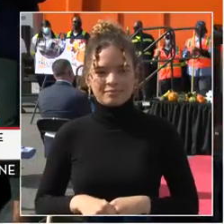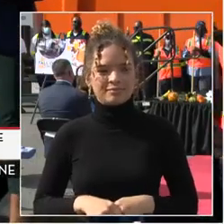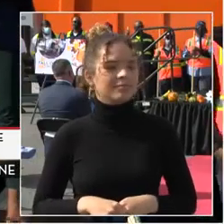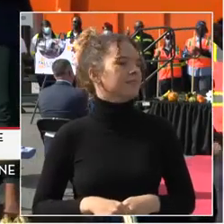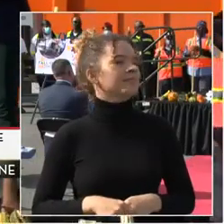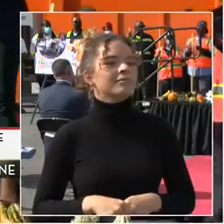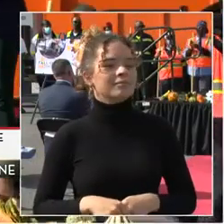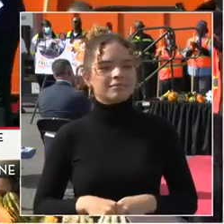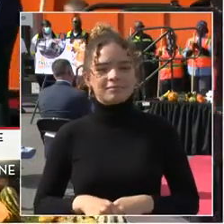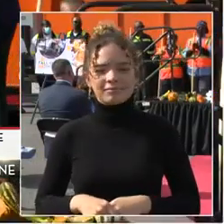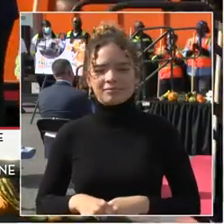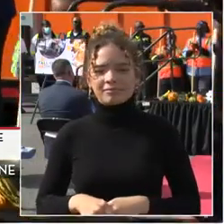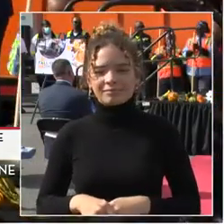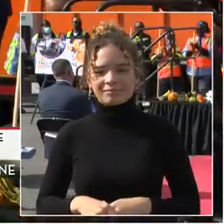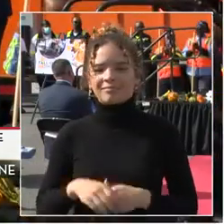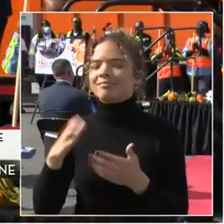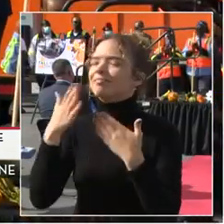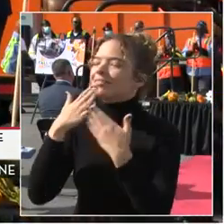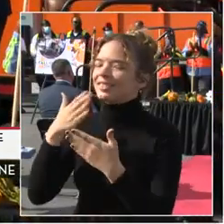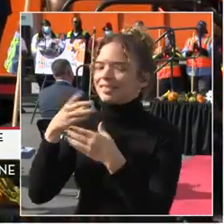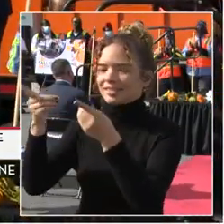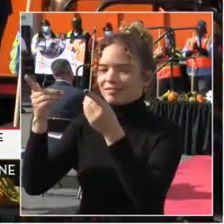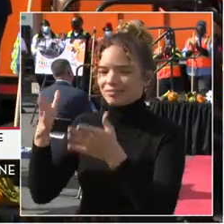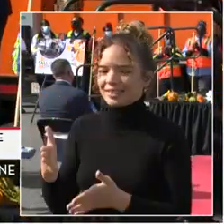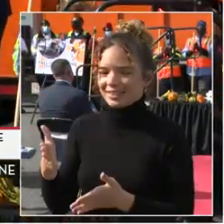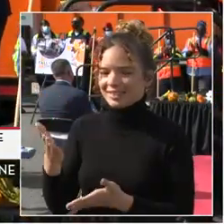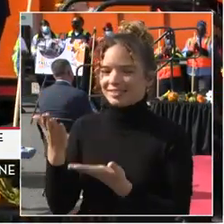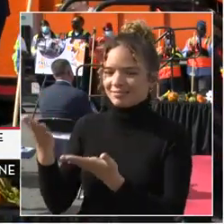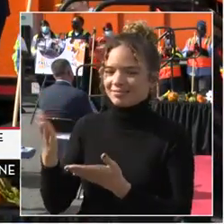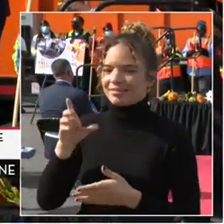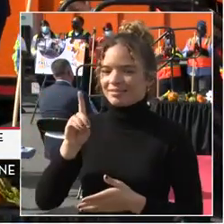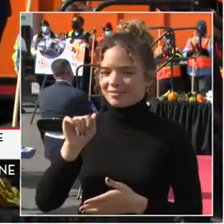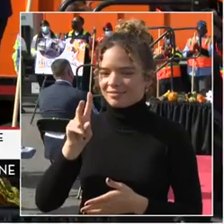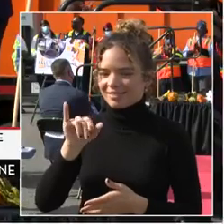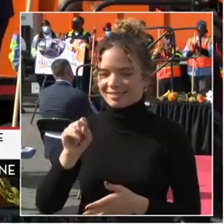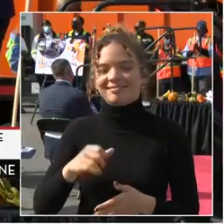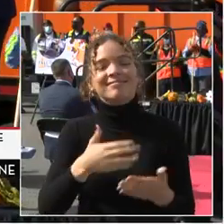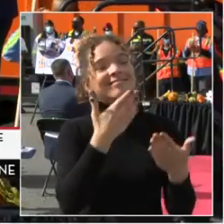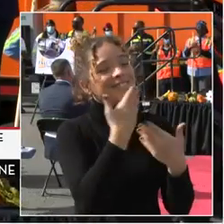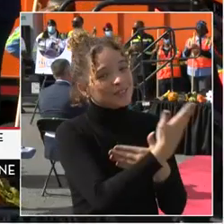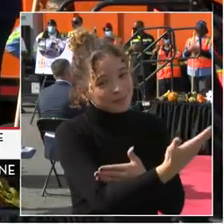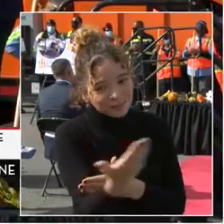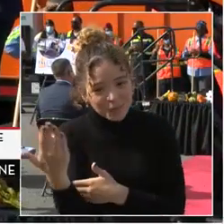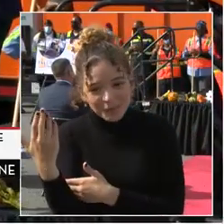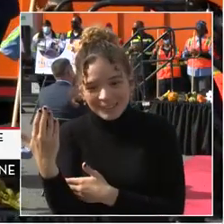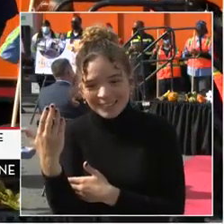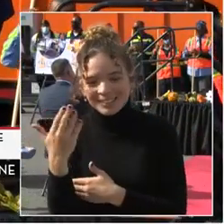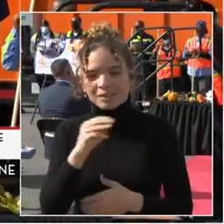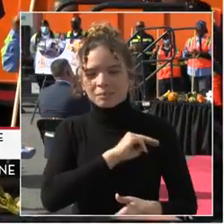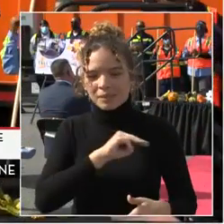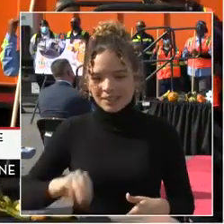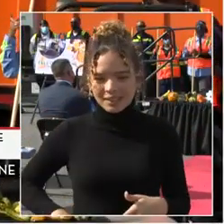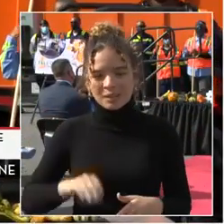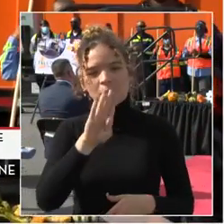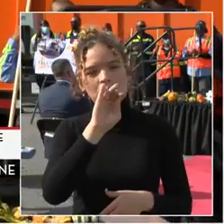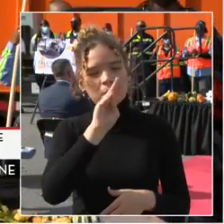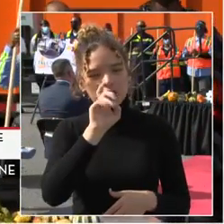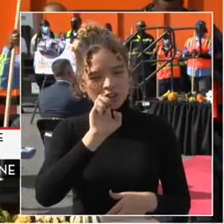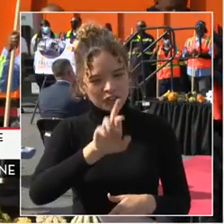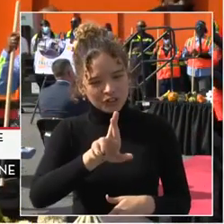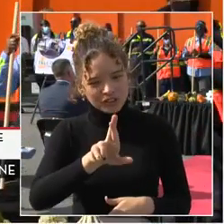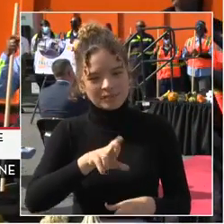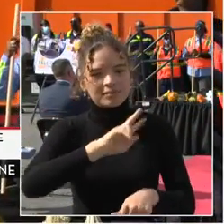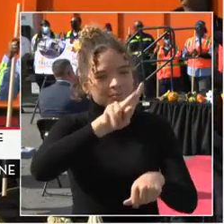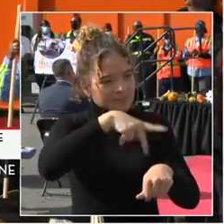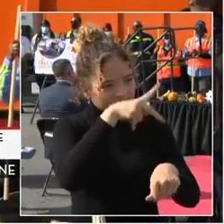Thank you, Director Davis. Good morning. Good morning, Mayor Bowser, Principal Spears, faculty, and boys and